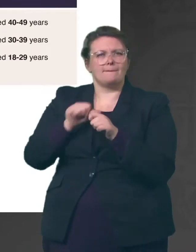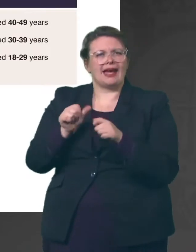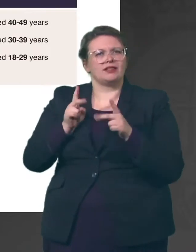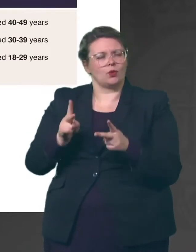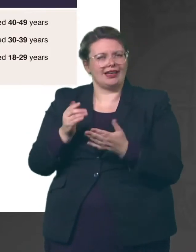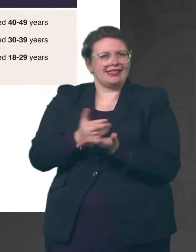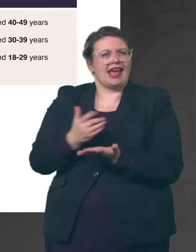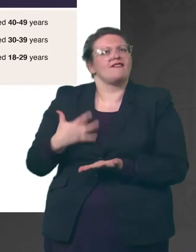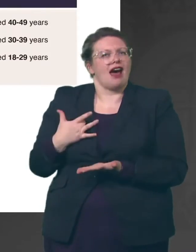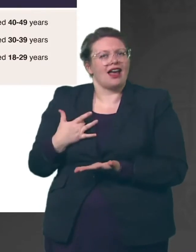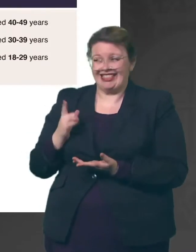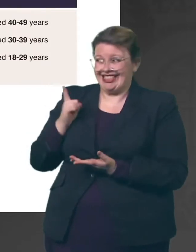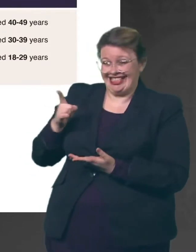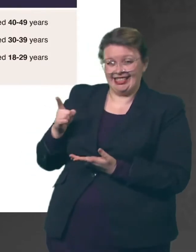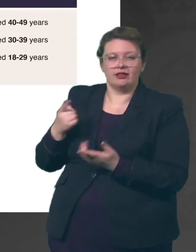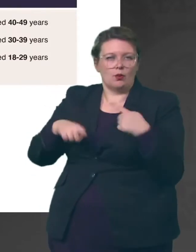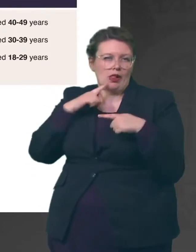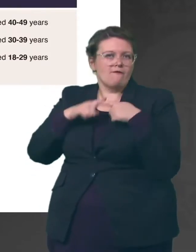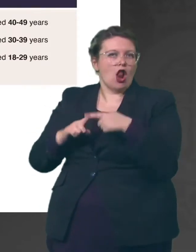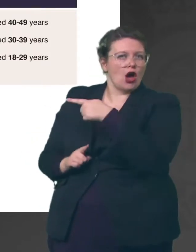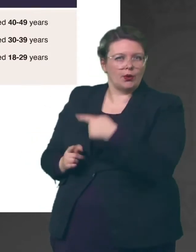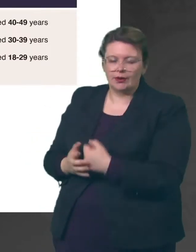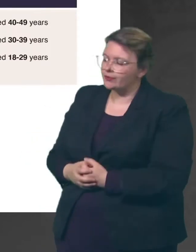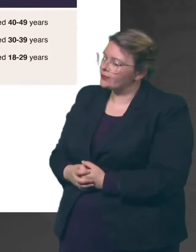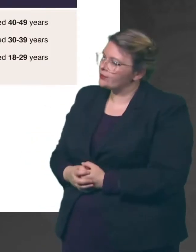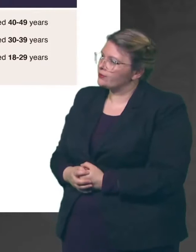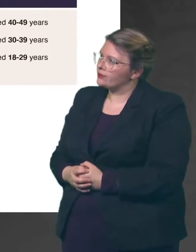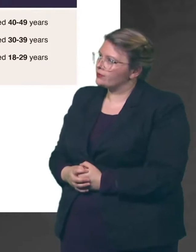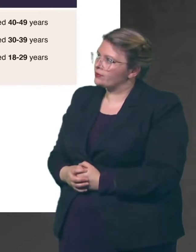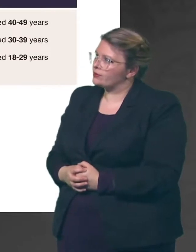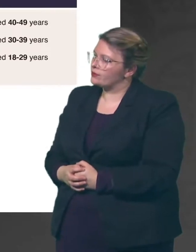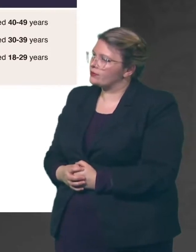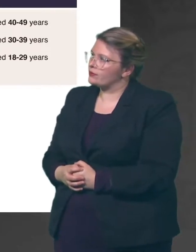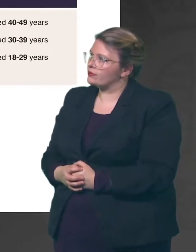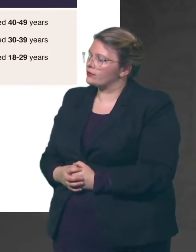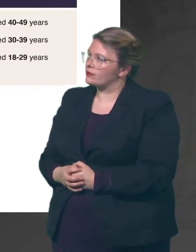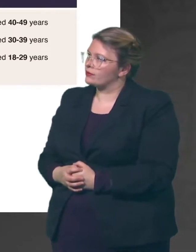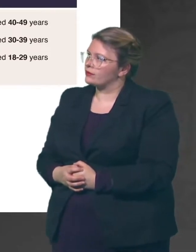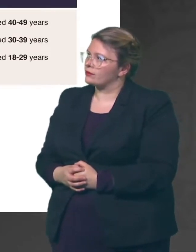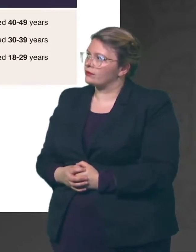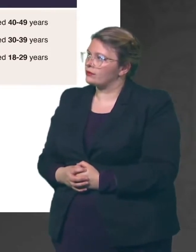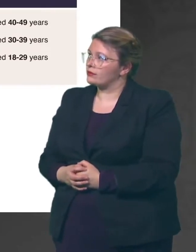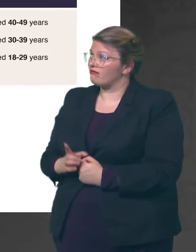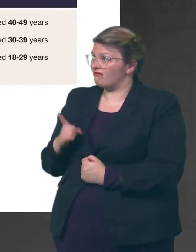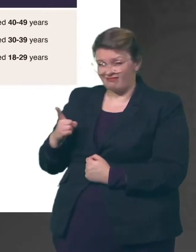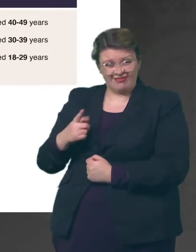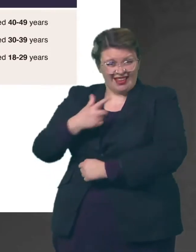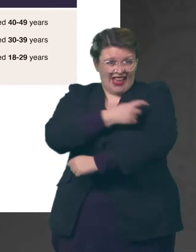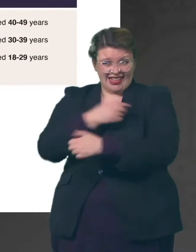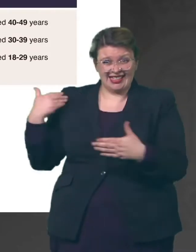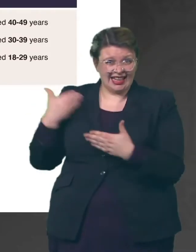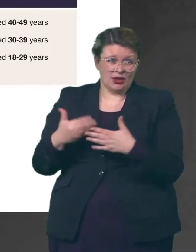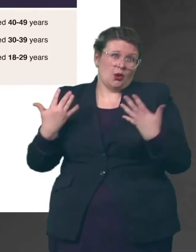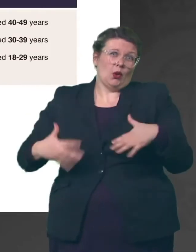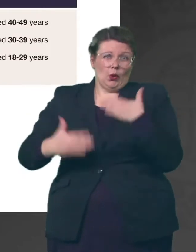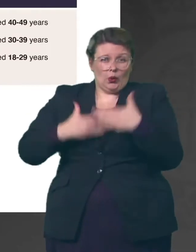together. And while we make this great progress on vaccines, with one of the fastest rollouts in the world, we've all, though,